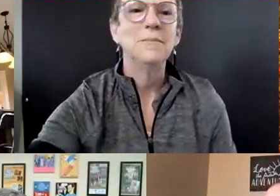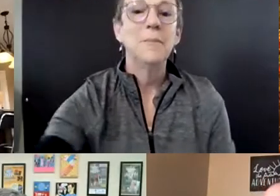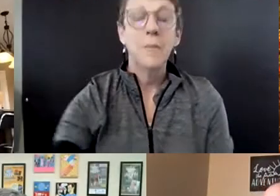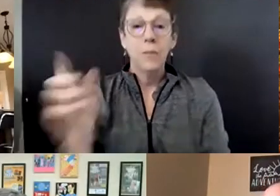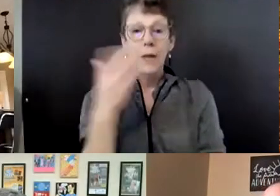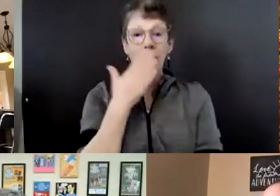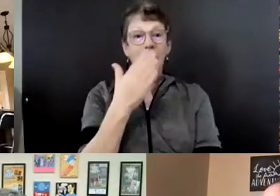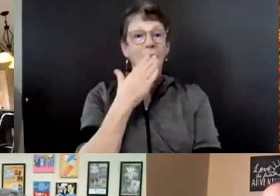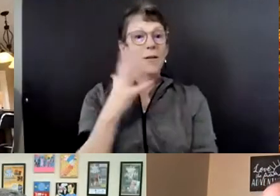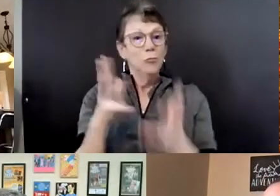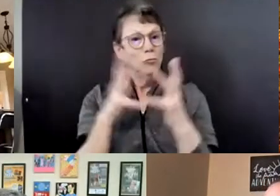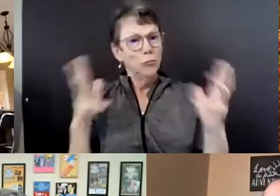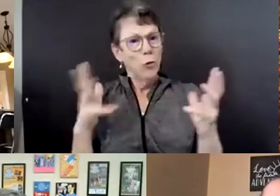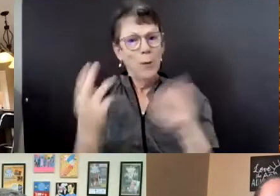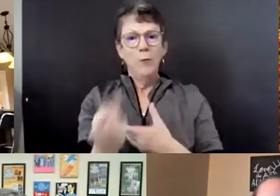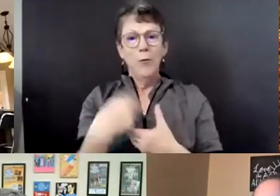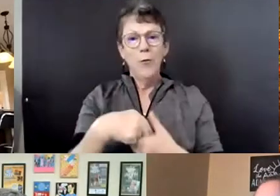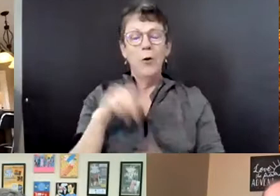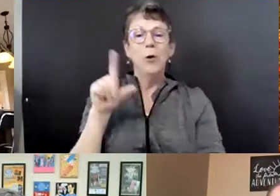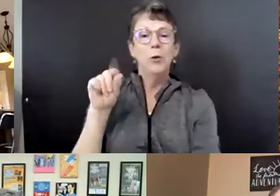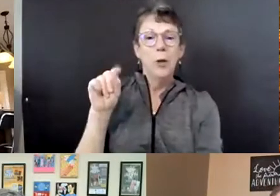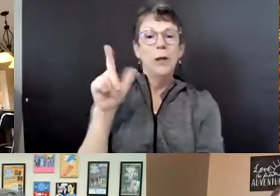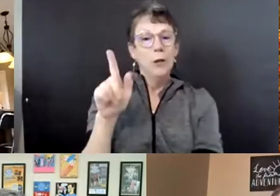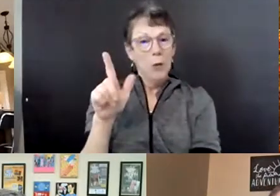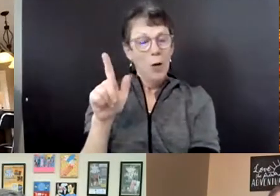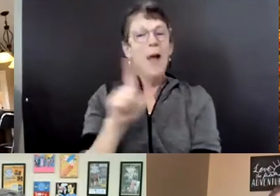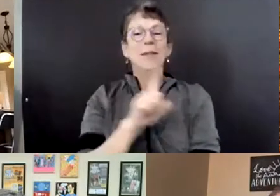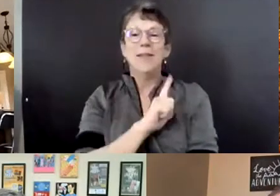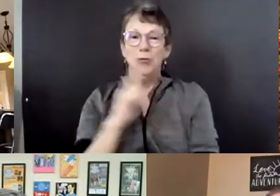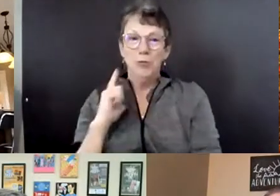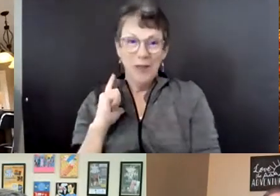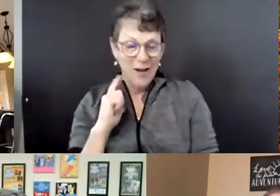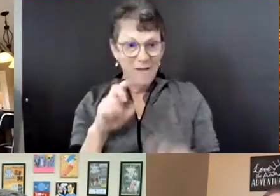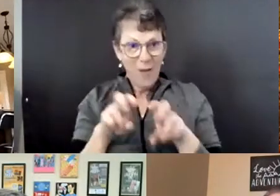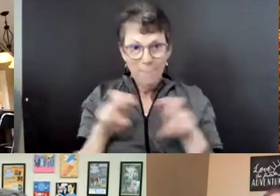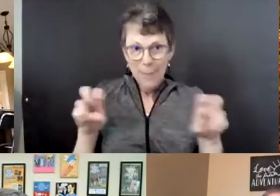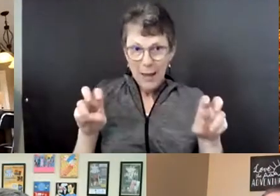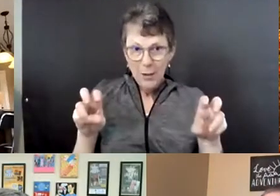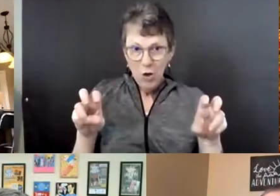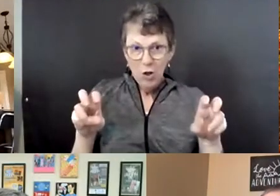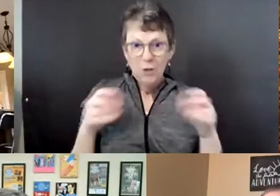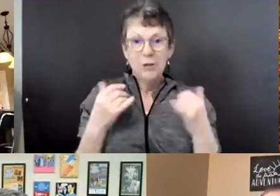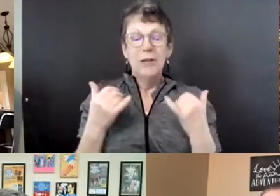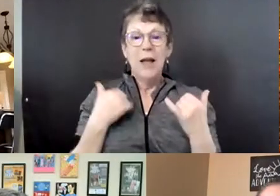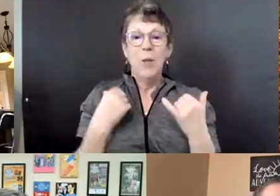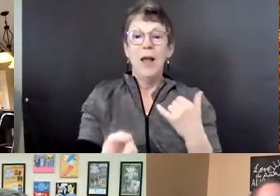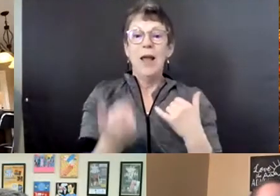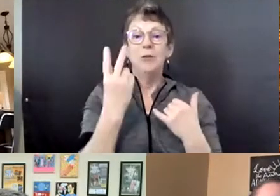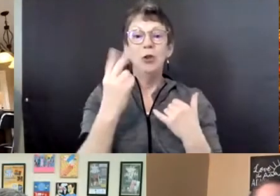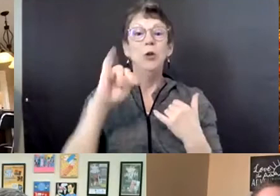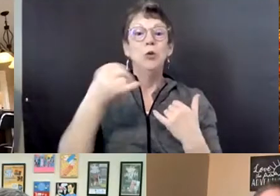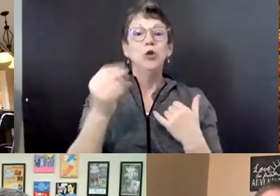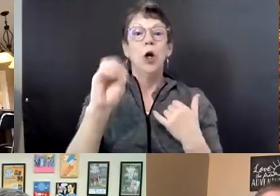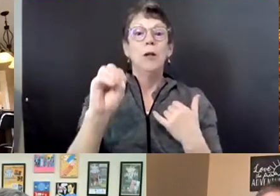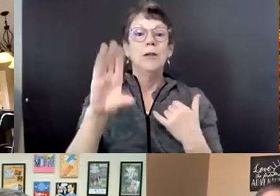much for joining us for the 2021 Legislative Panel. This year we have two Johnson County Senators. We have